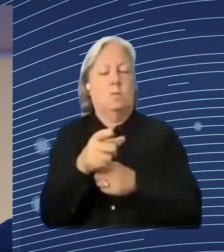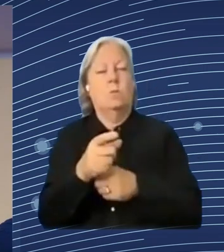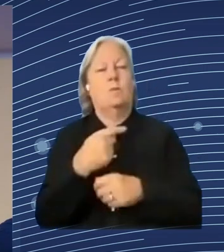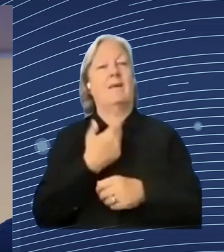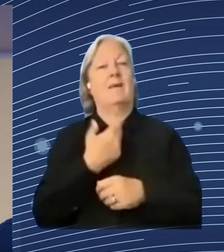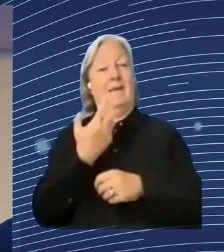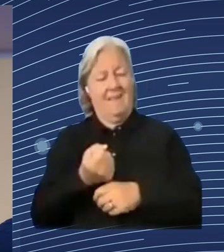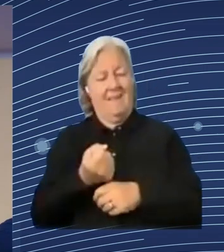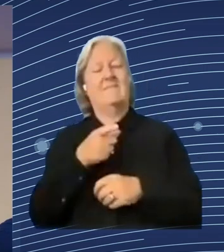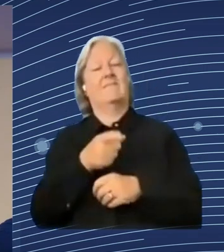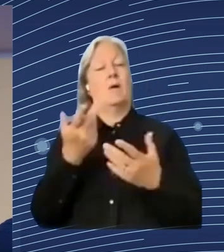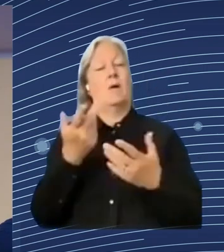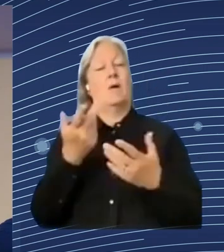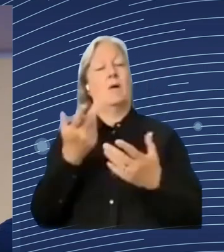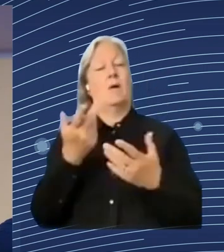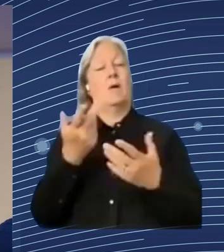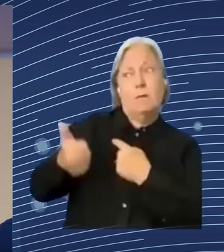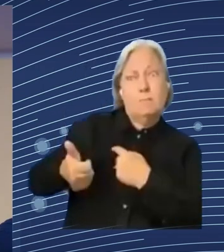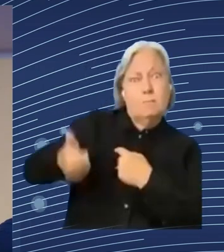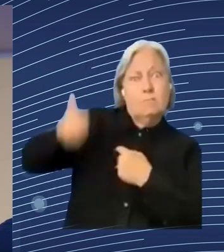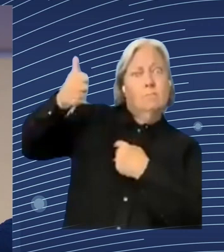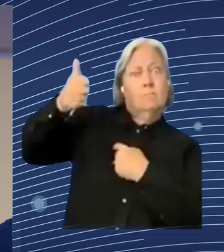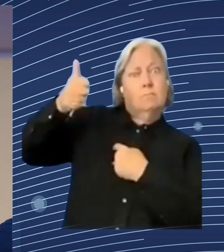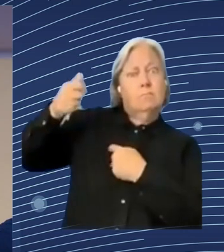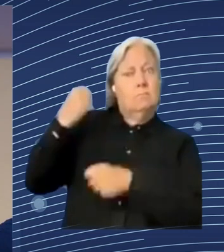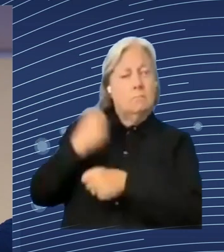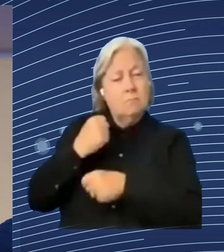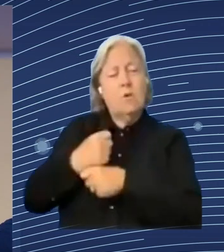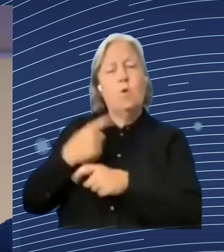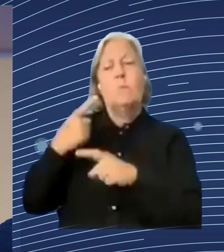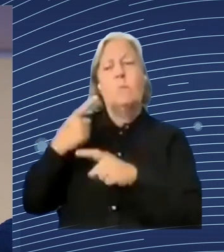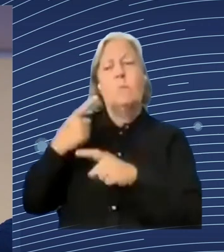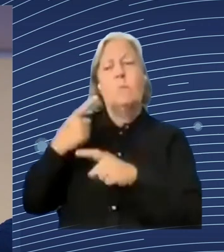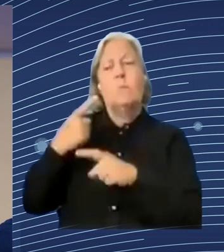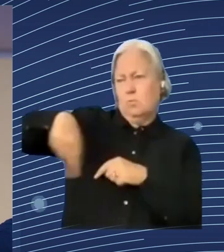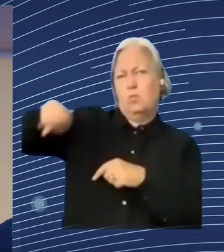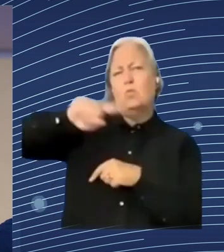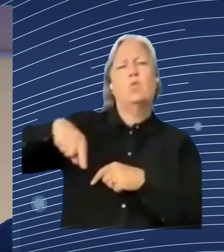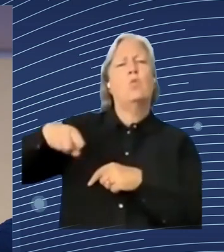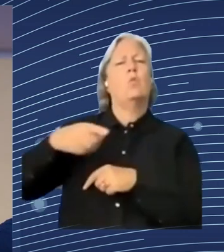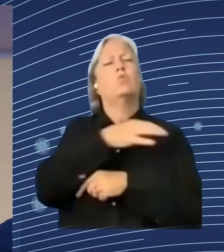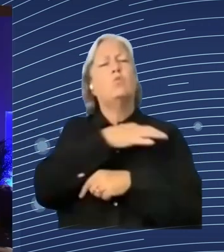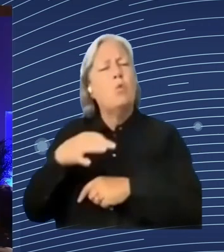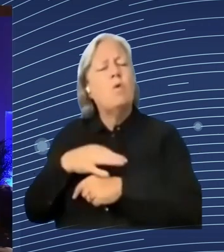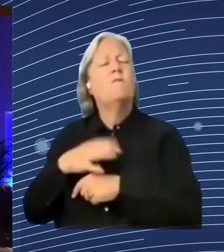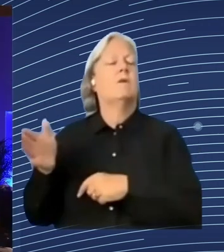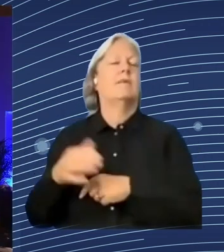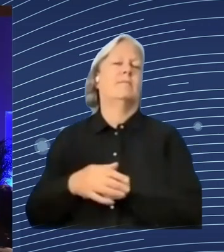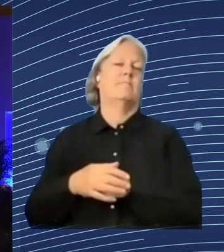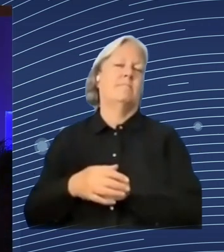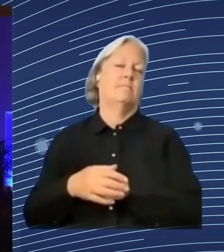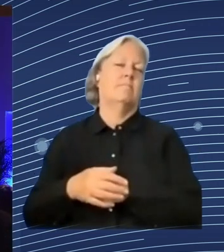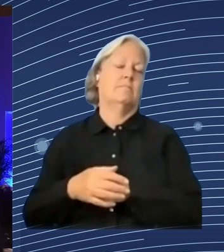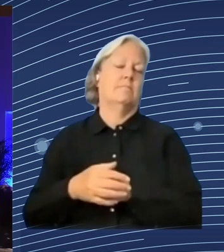with the employer, with the employee, and also the occupational health service providers. Excellent. Let's take one more